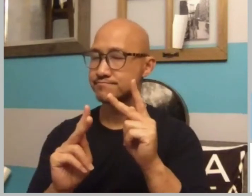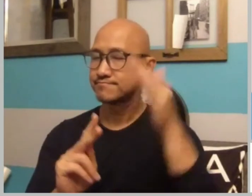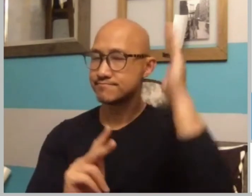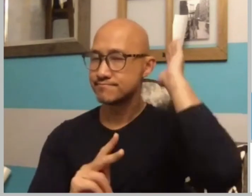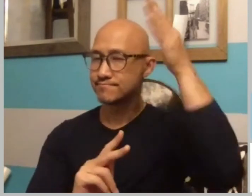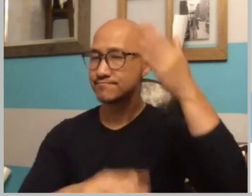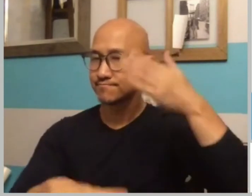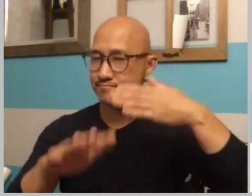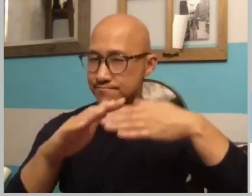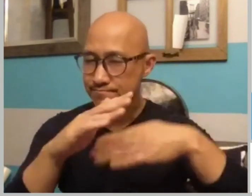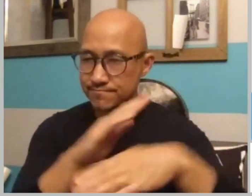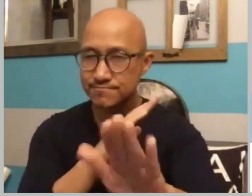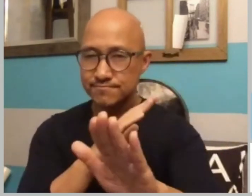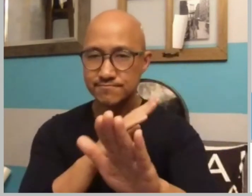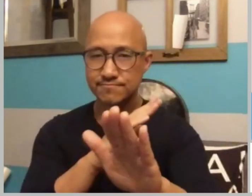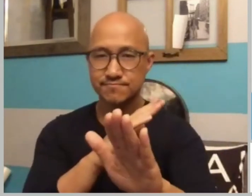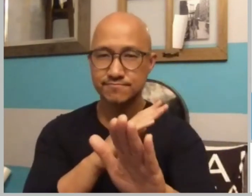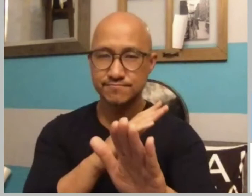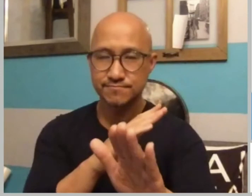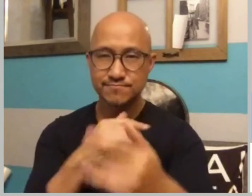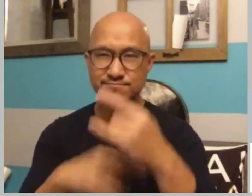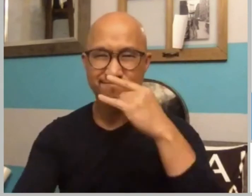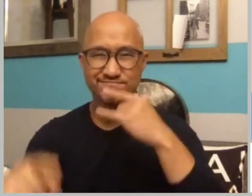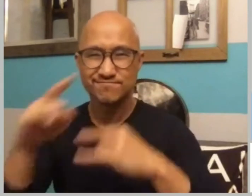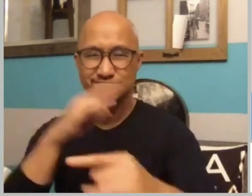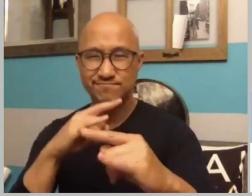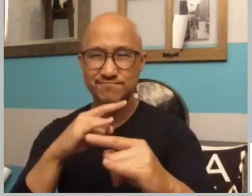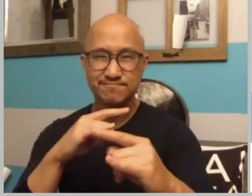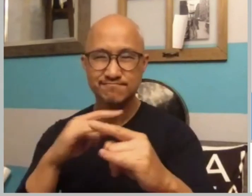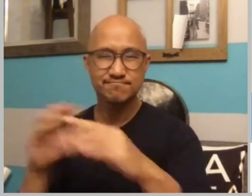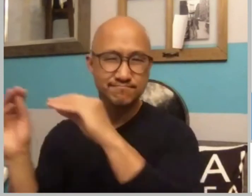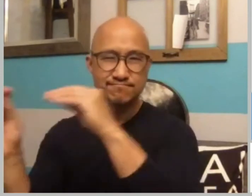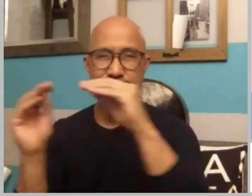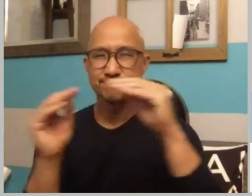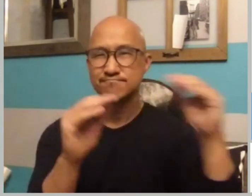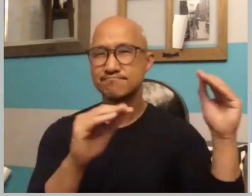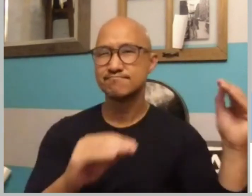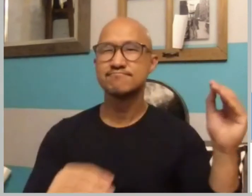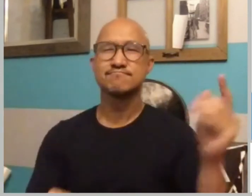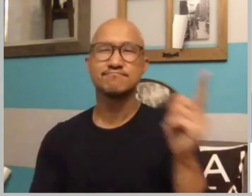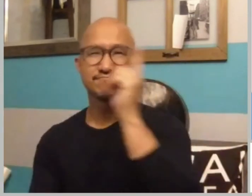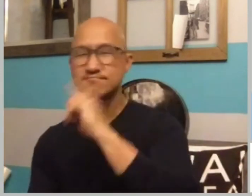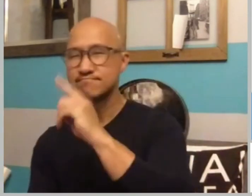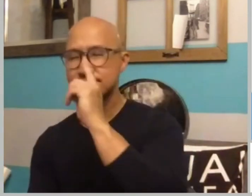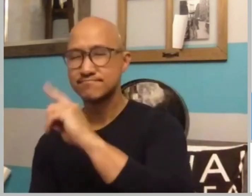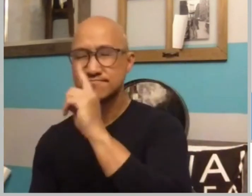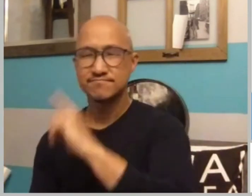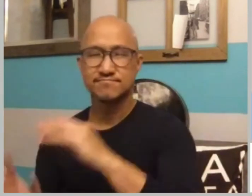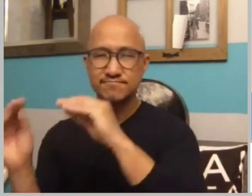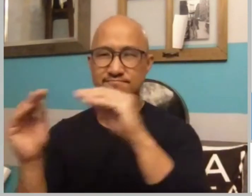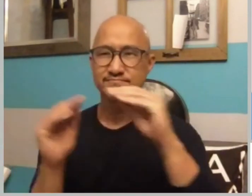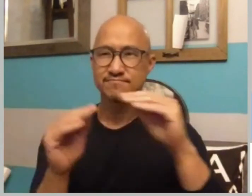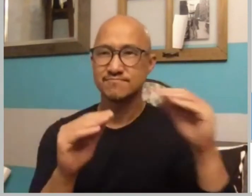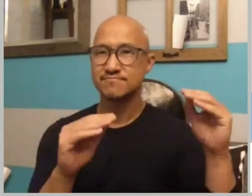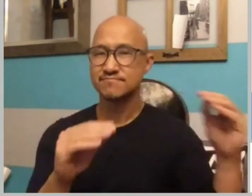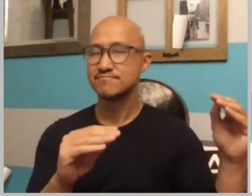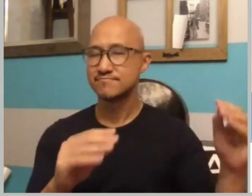own selves will rise men twisted, speaking twisted things and drawing disciples away. So